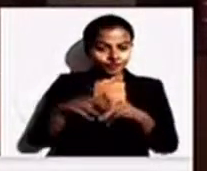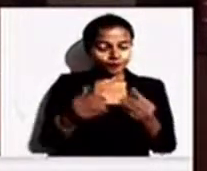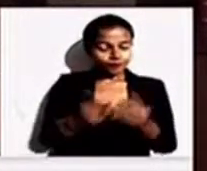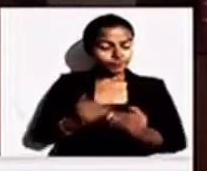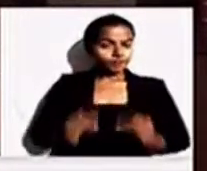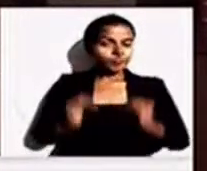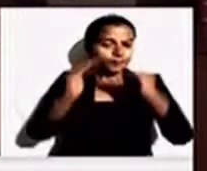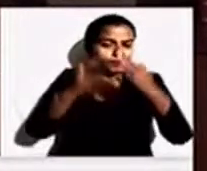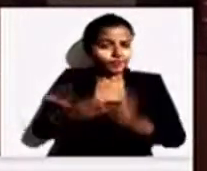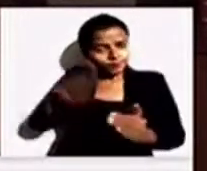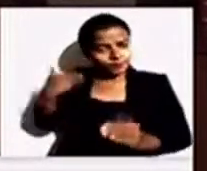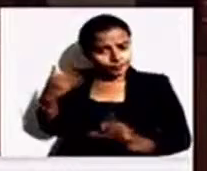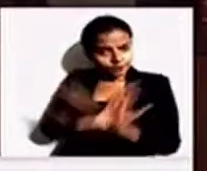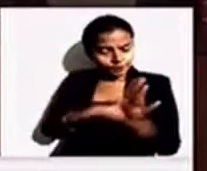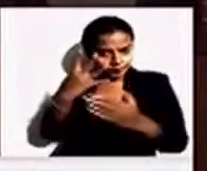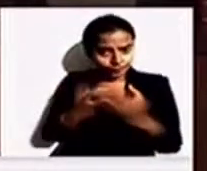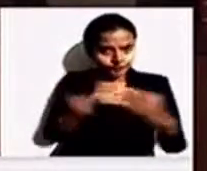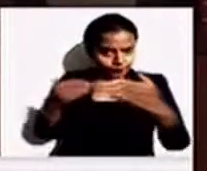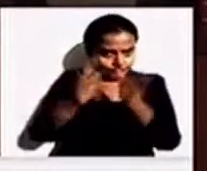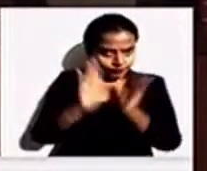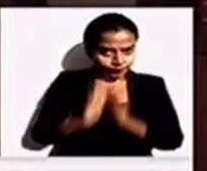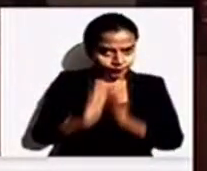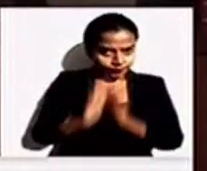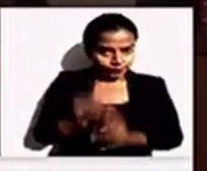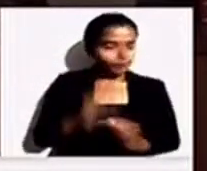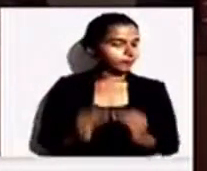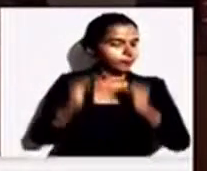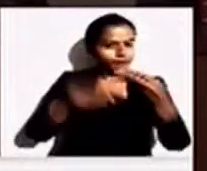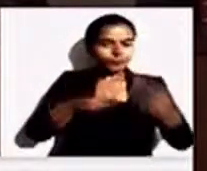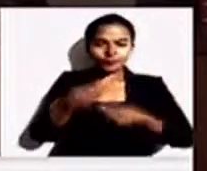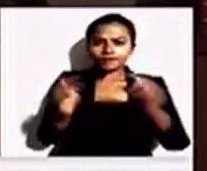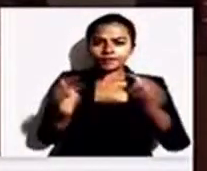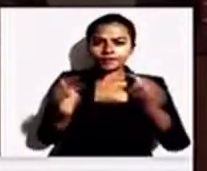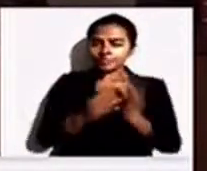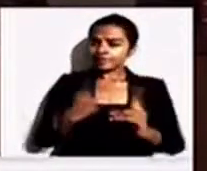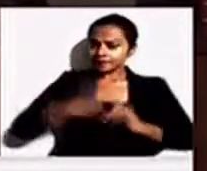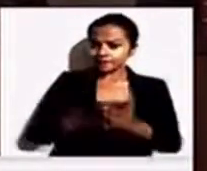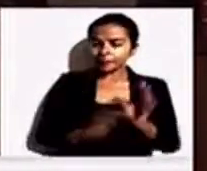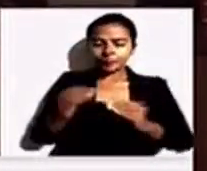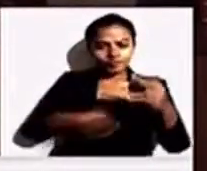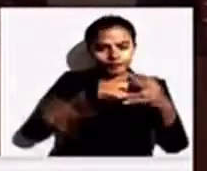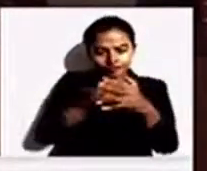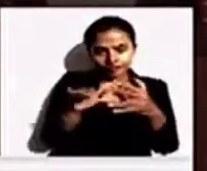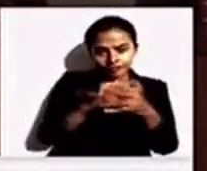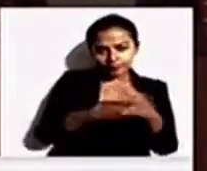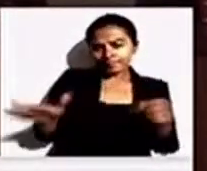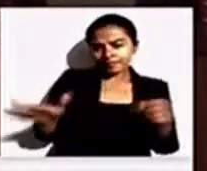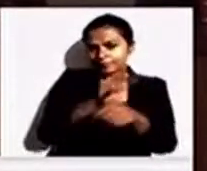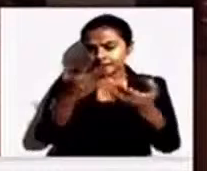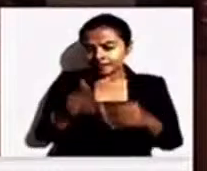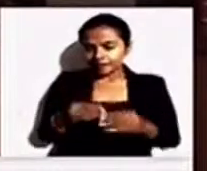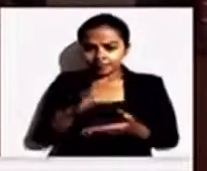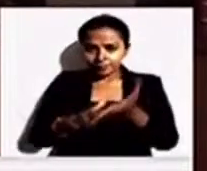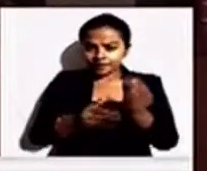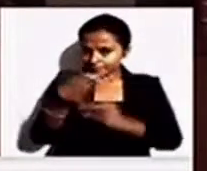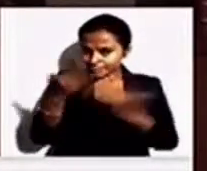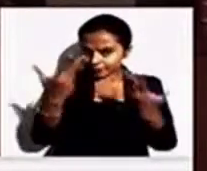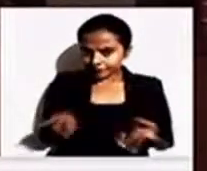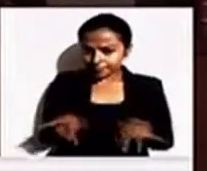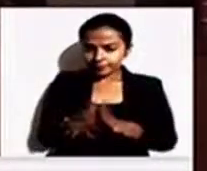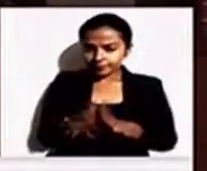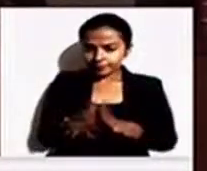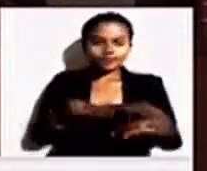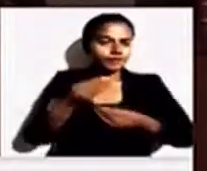at much higher than the market rates. Our average cumulative average growth rate was about 25% when the market growth rate was around 15%.